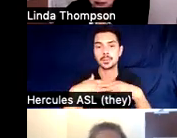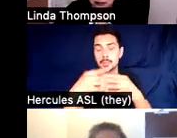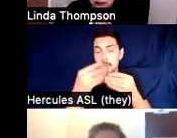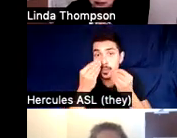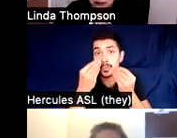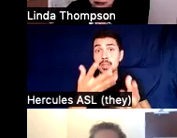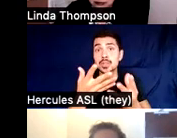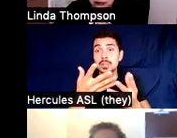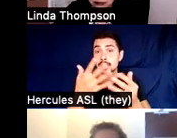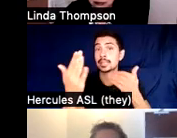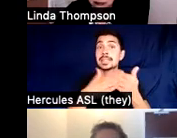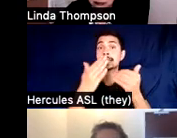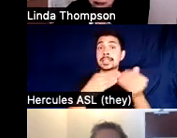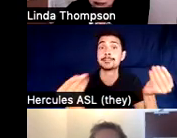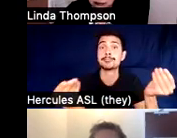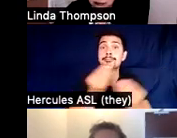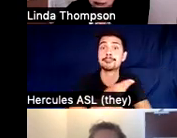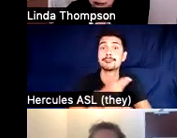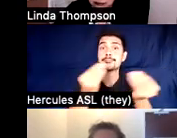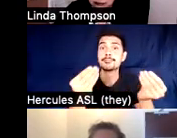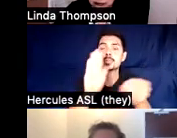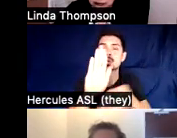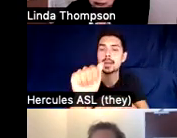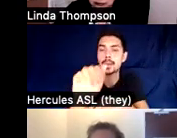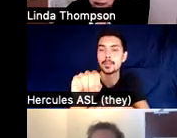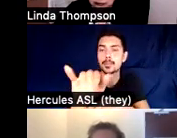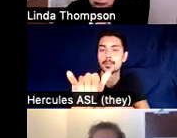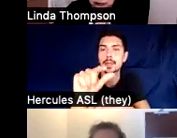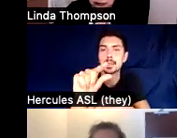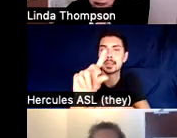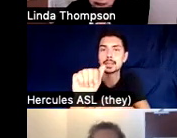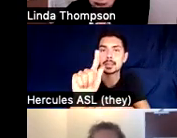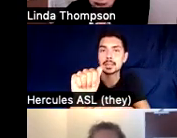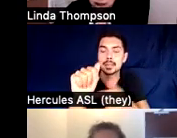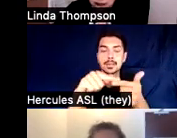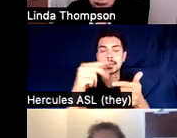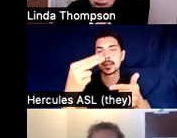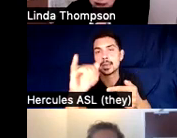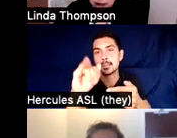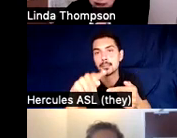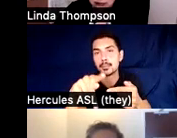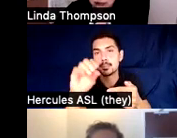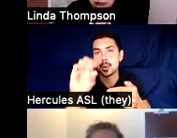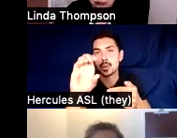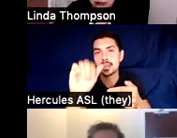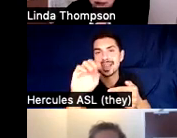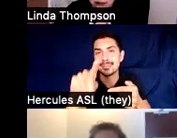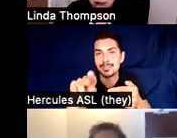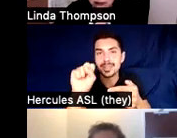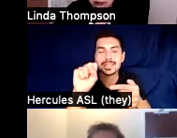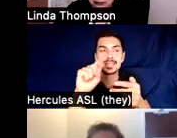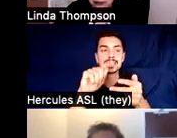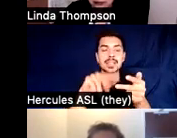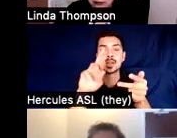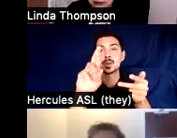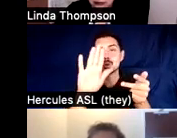passing back and forth through your amygdala and your hippocampus and all the things that are processing, that reptilian